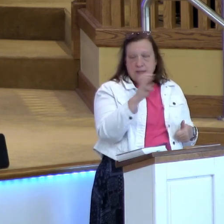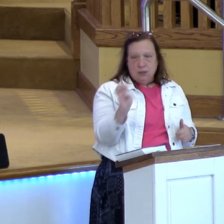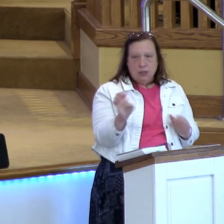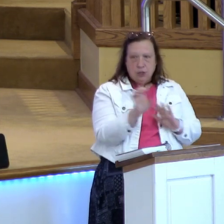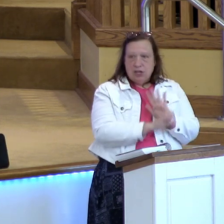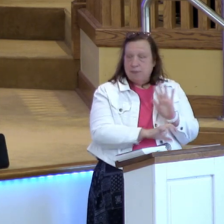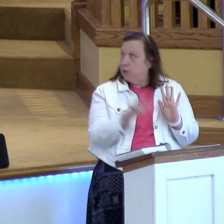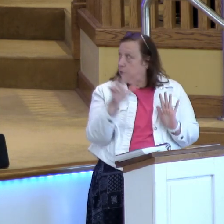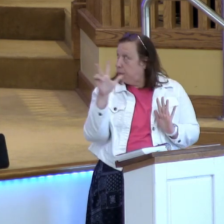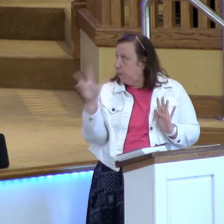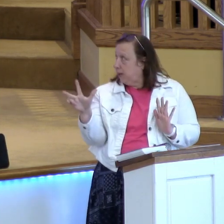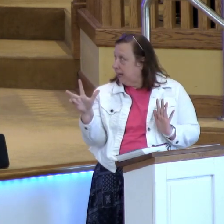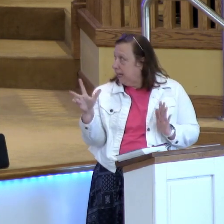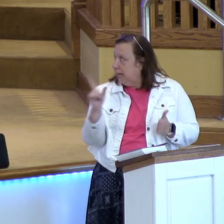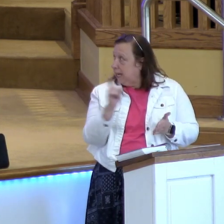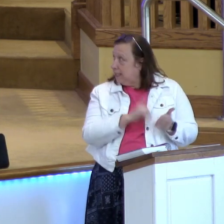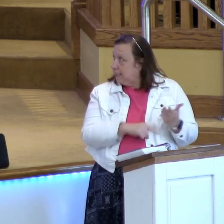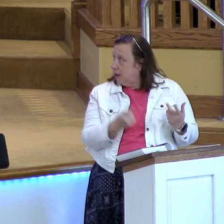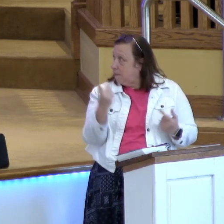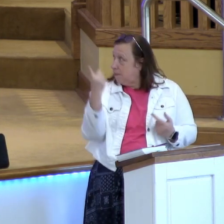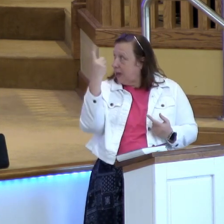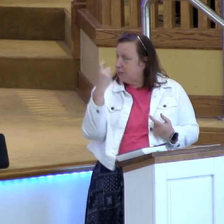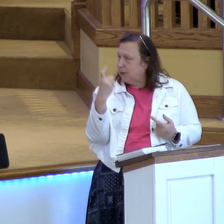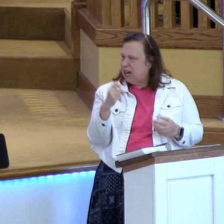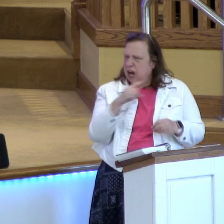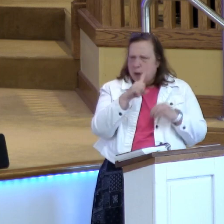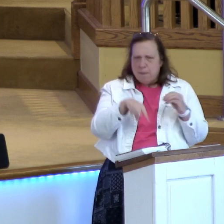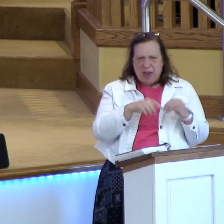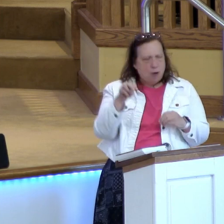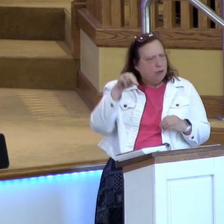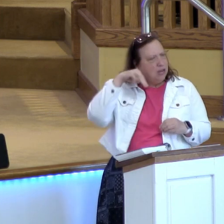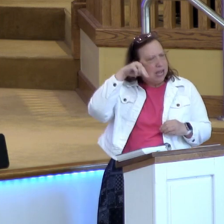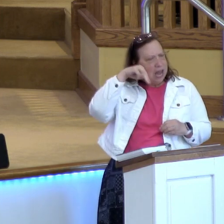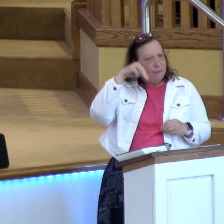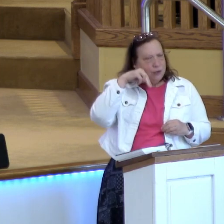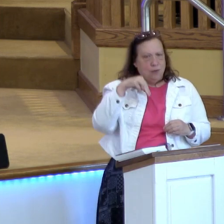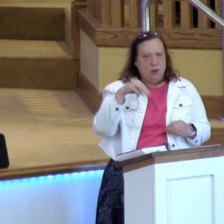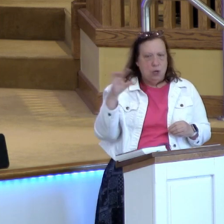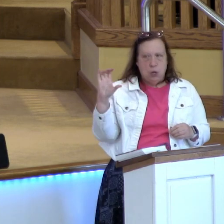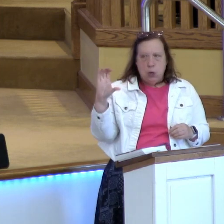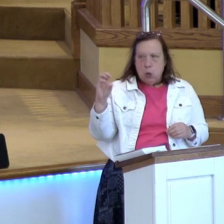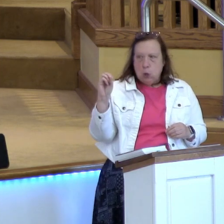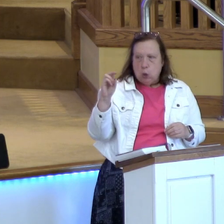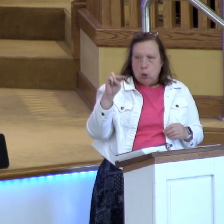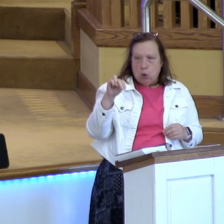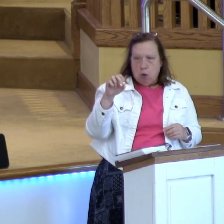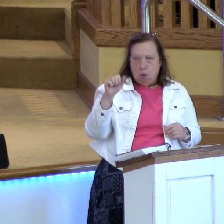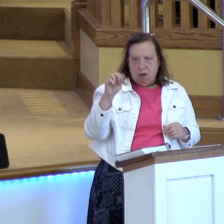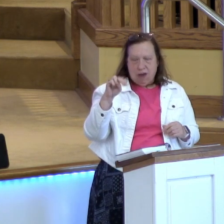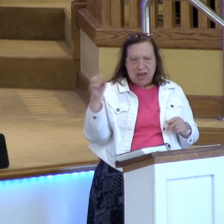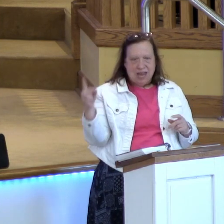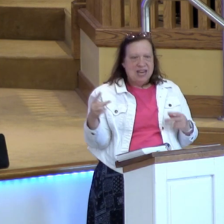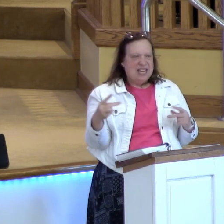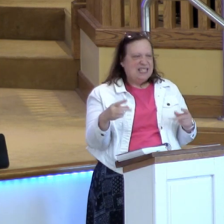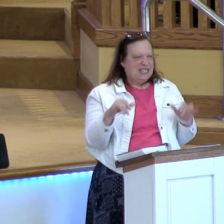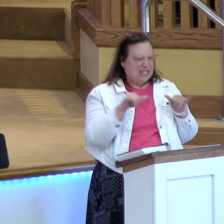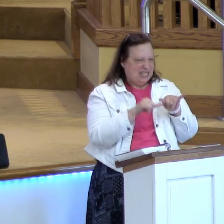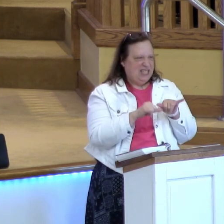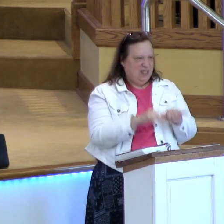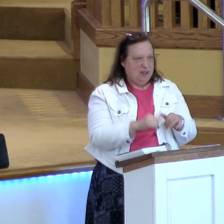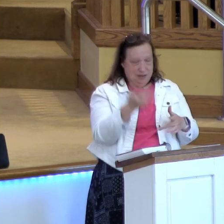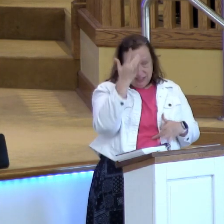Some of you are asking me, I've been asked quite a bit about my nephew, little Conan. He's still having a tough battle. Just continue to pray for him.